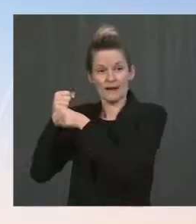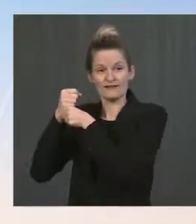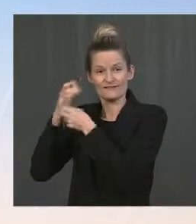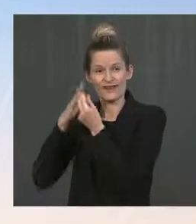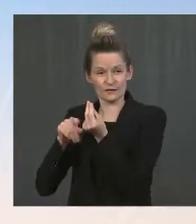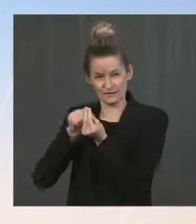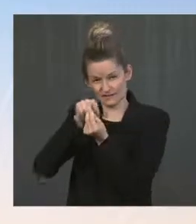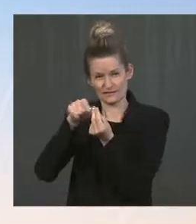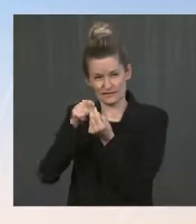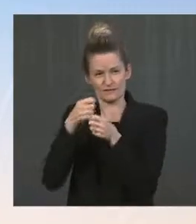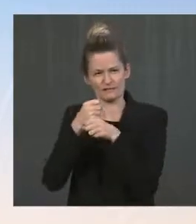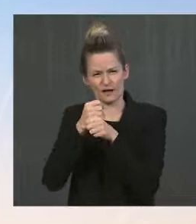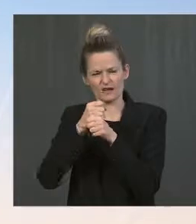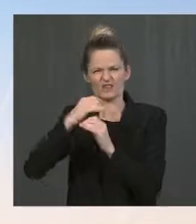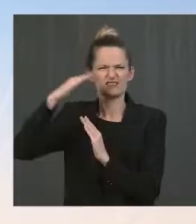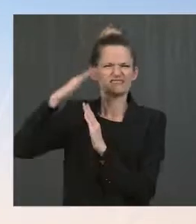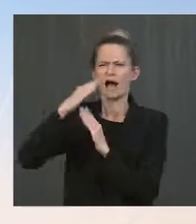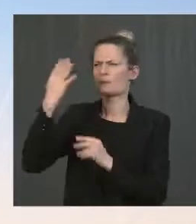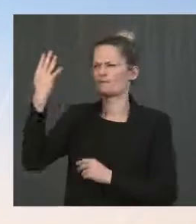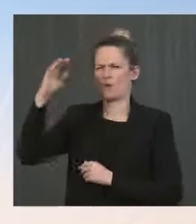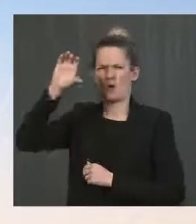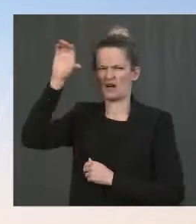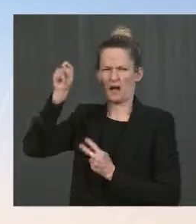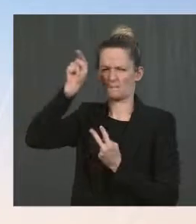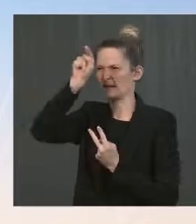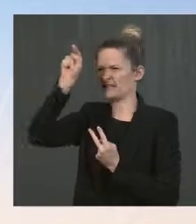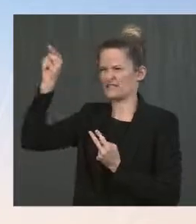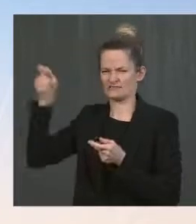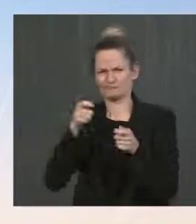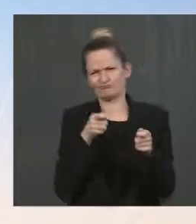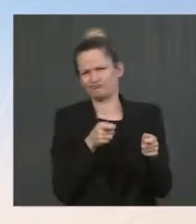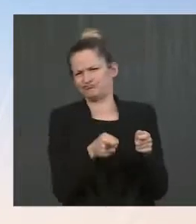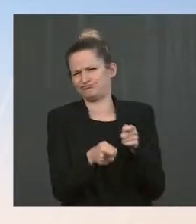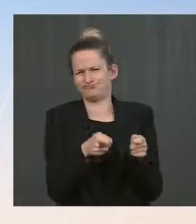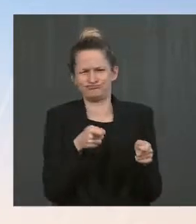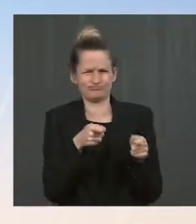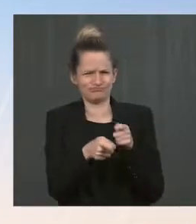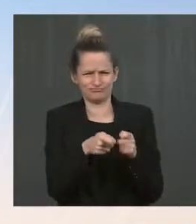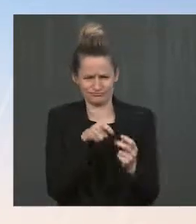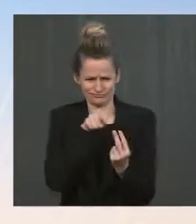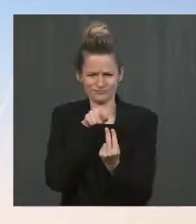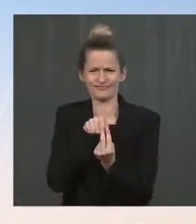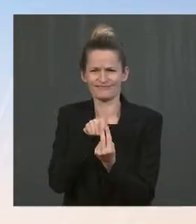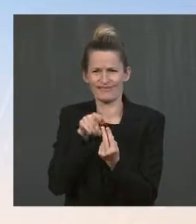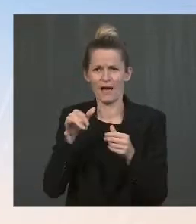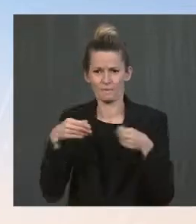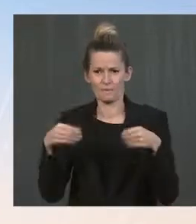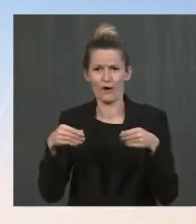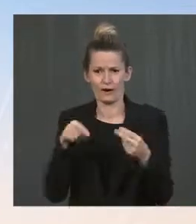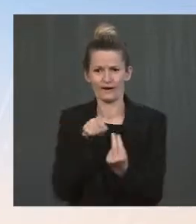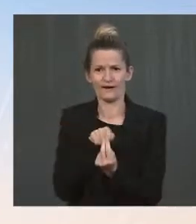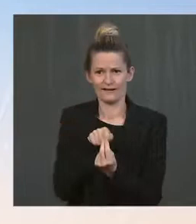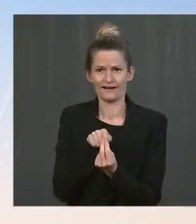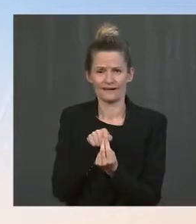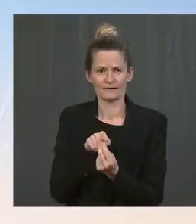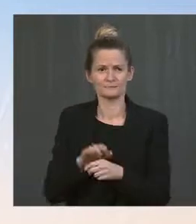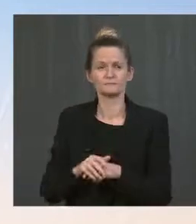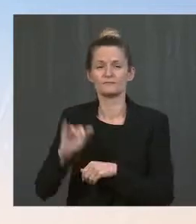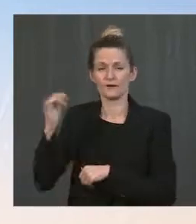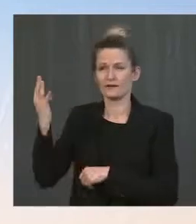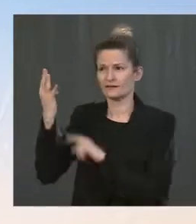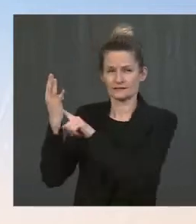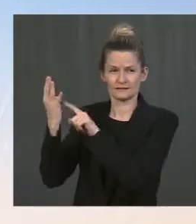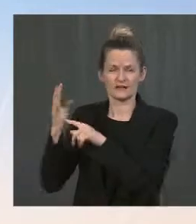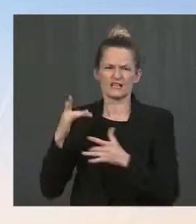of consolidation and the increase in prices, it raises a concern about pandemic profiteering, about companies that are driving